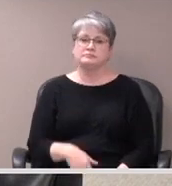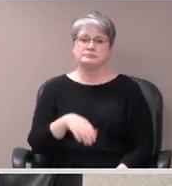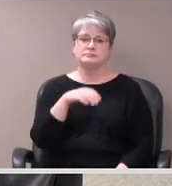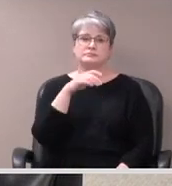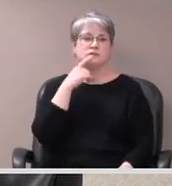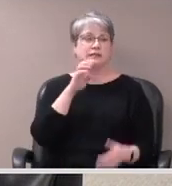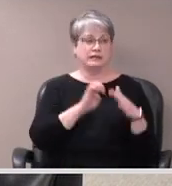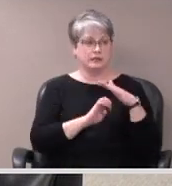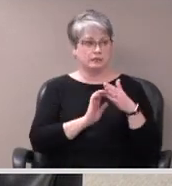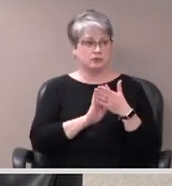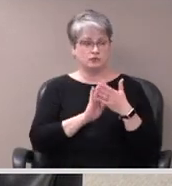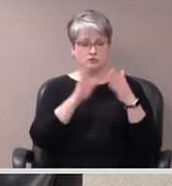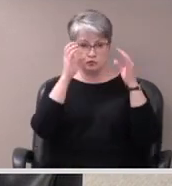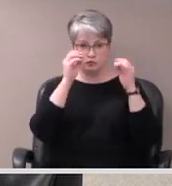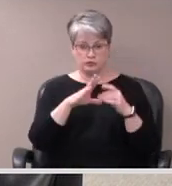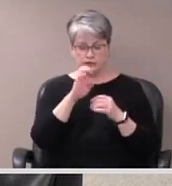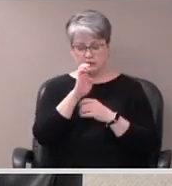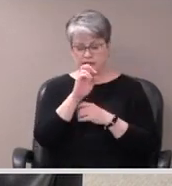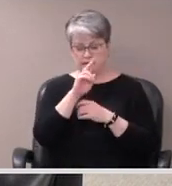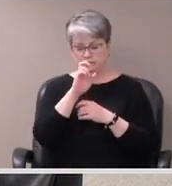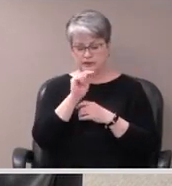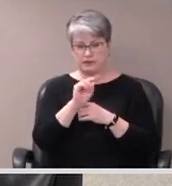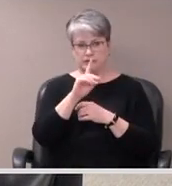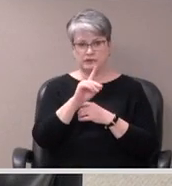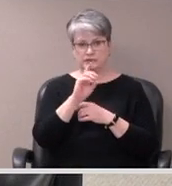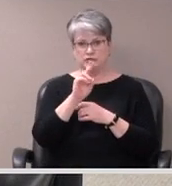Auburndale Elementary School teacher Erin Dunlap.